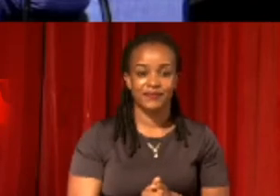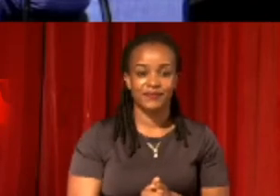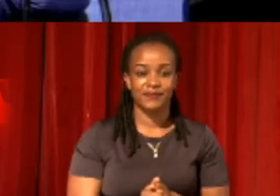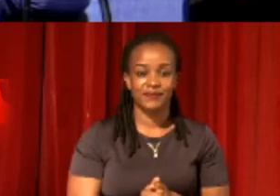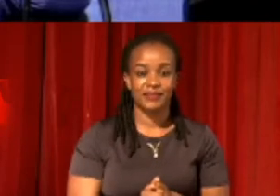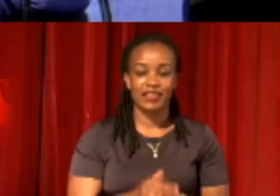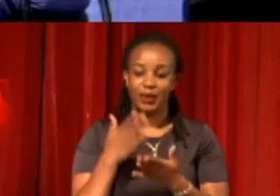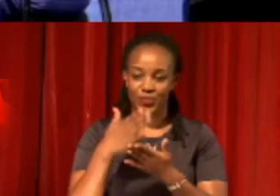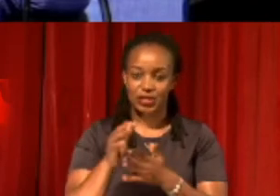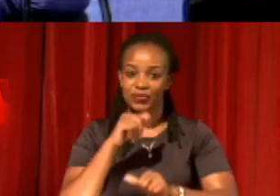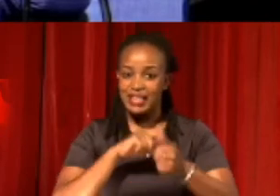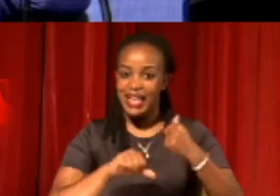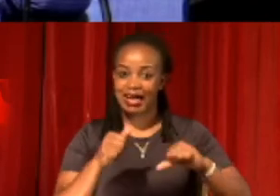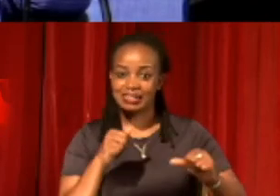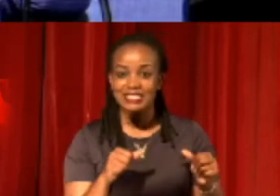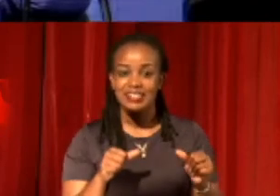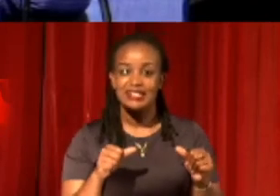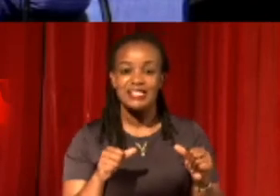Yeah.